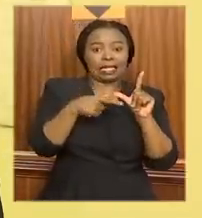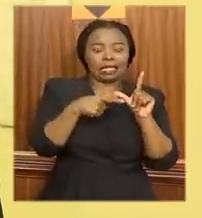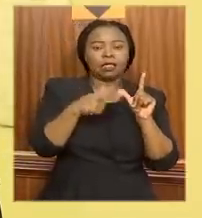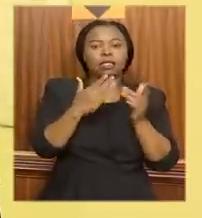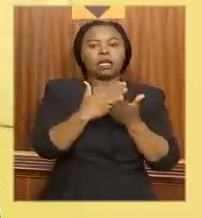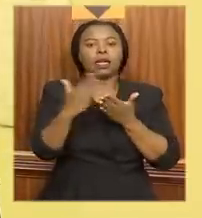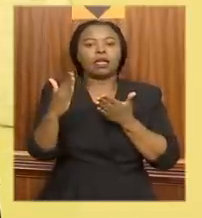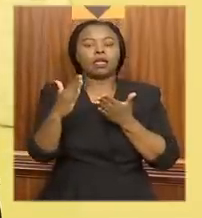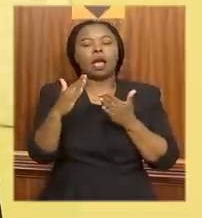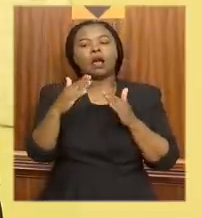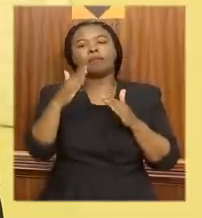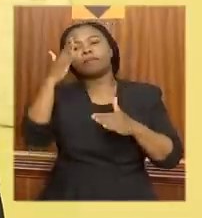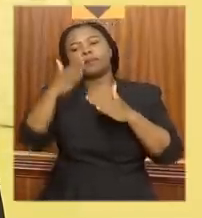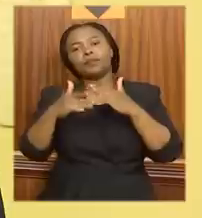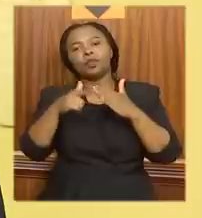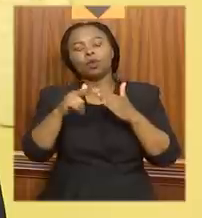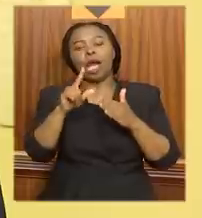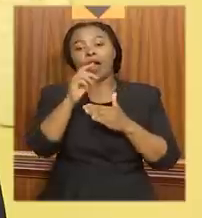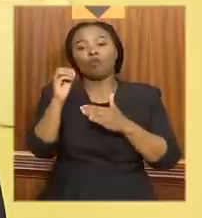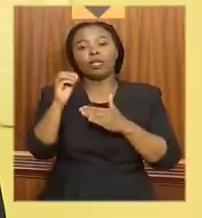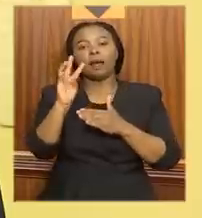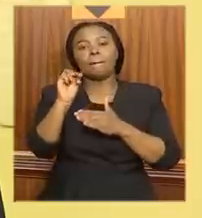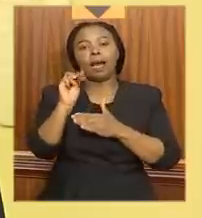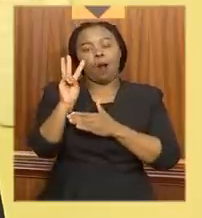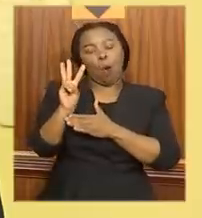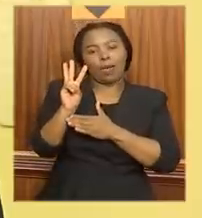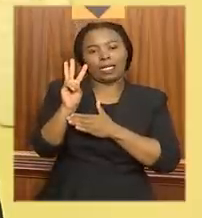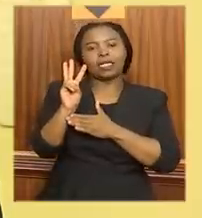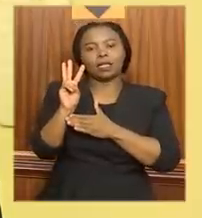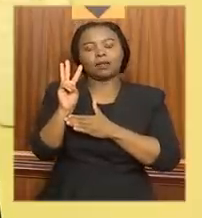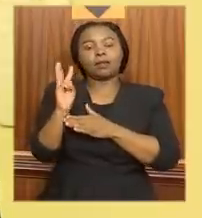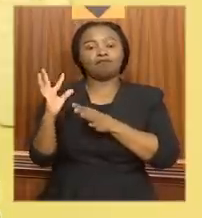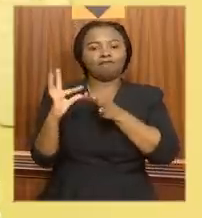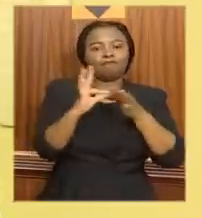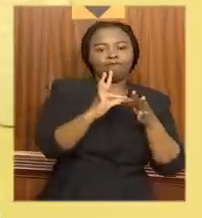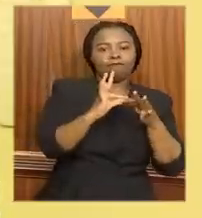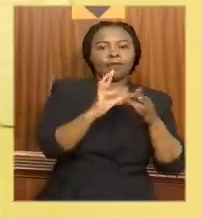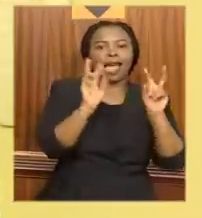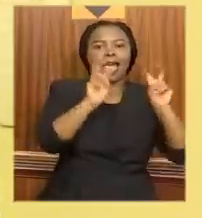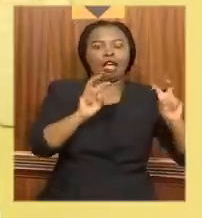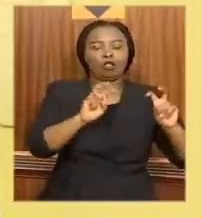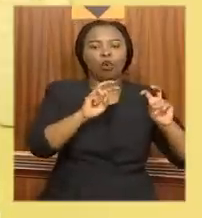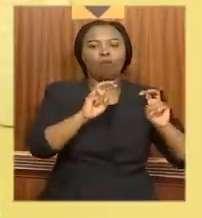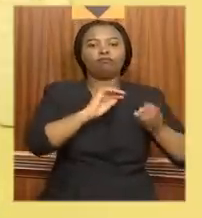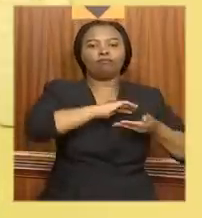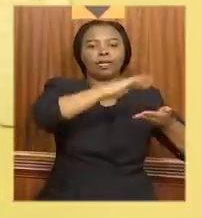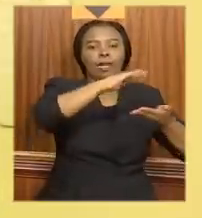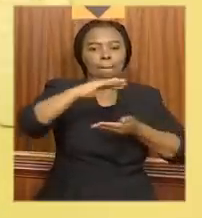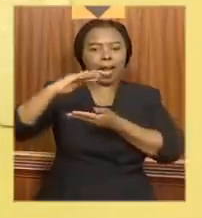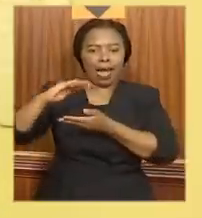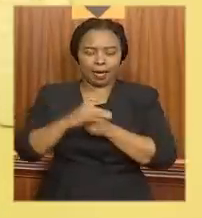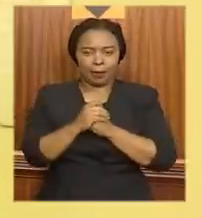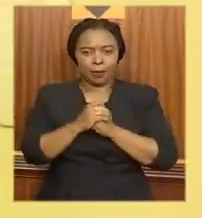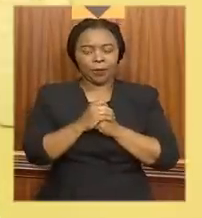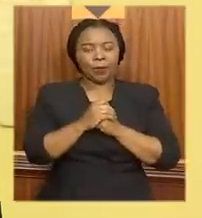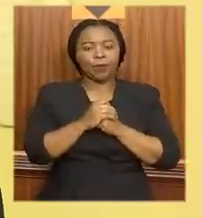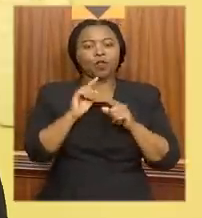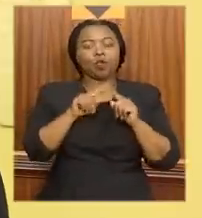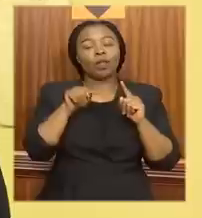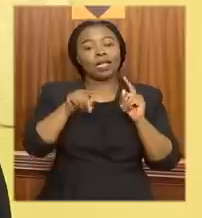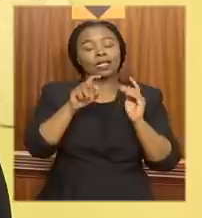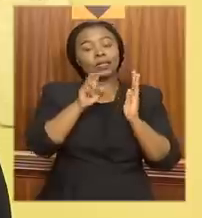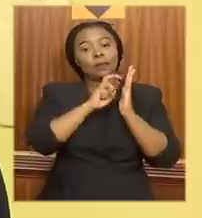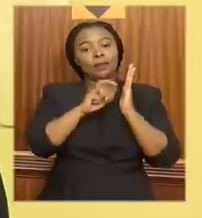to 100 megawatts that are connected to the grid. This measure enabled